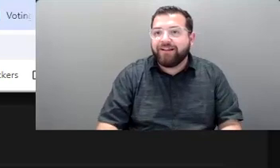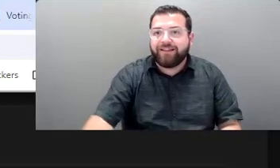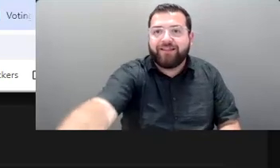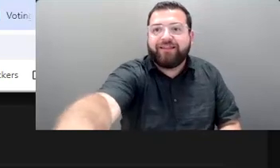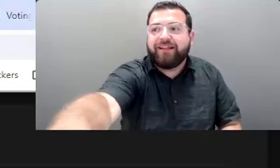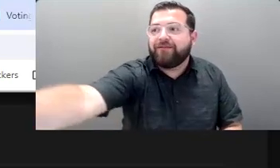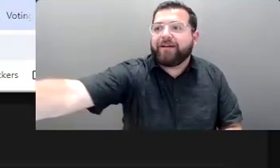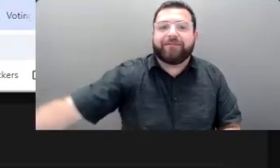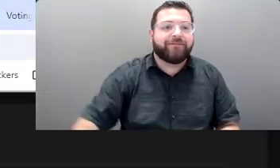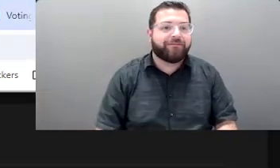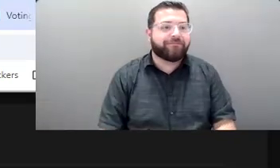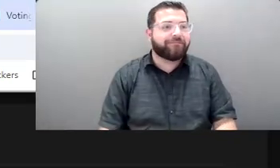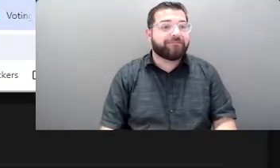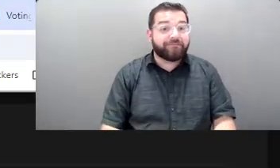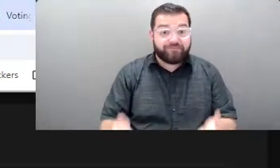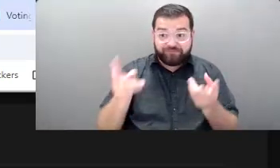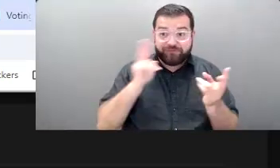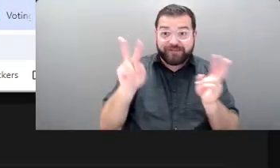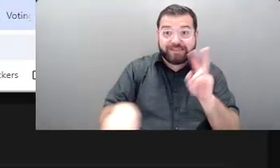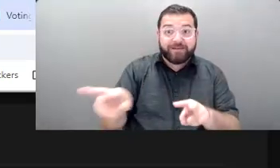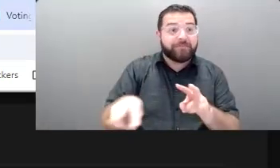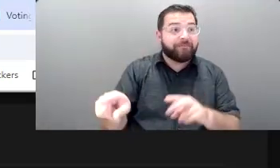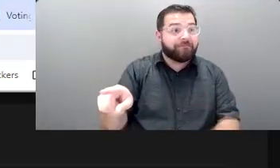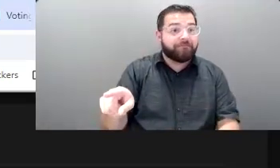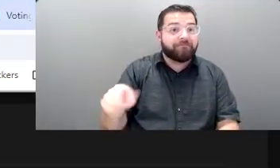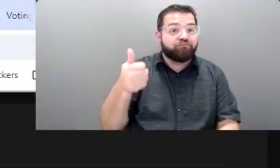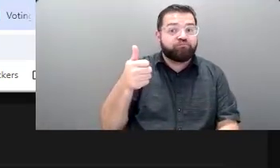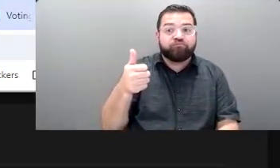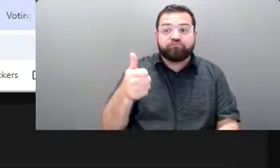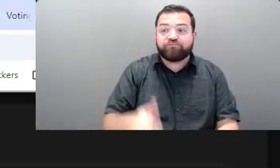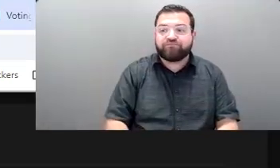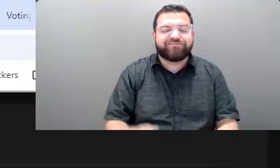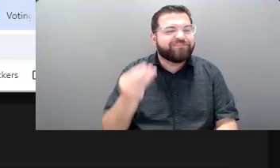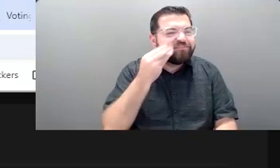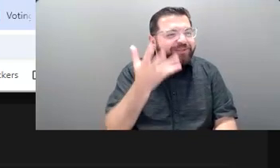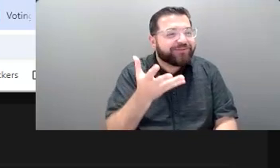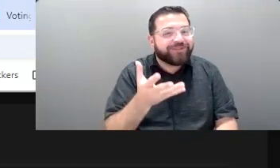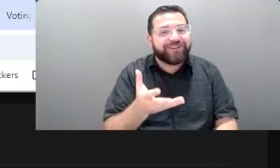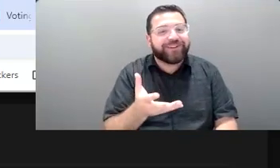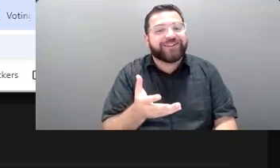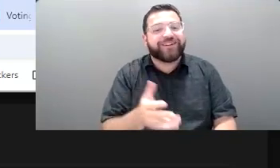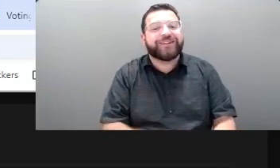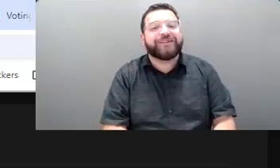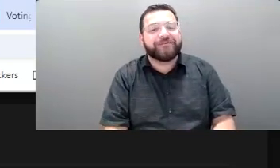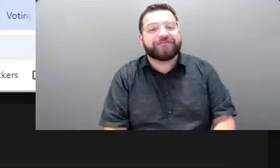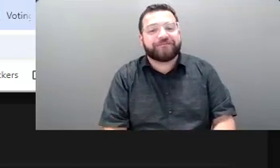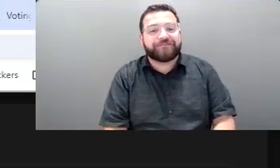Yeah, so here you go. Can you all see that? Yeah. Okay. Oh, beautiful. Okay,